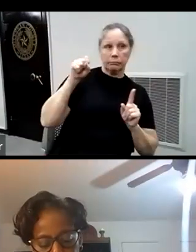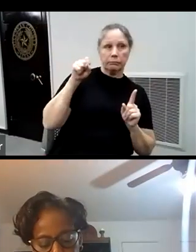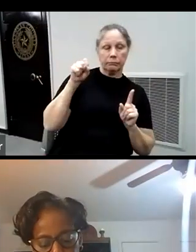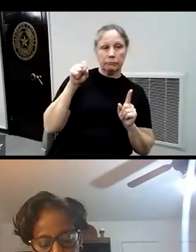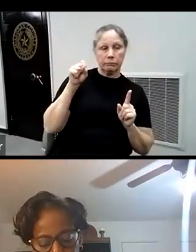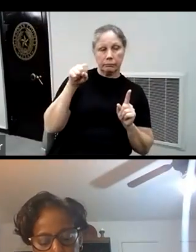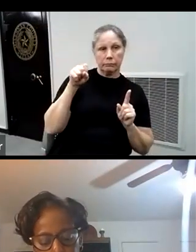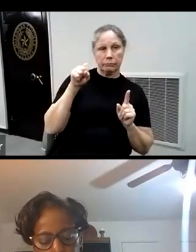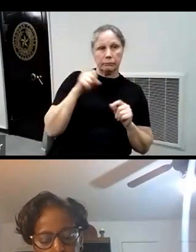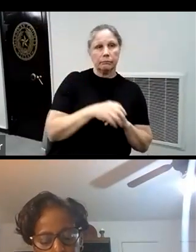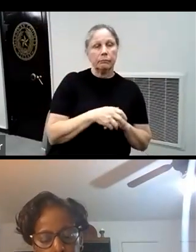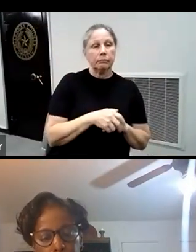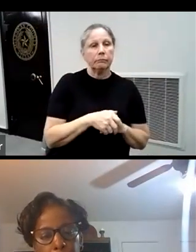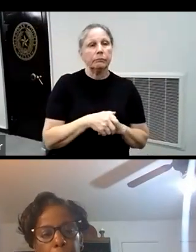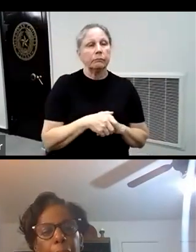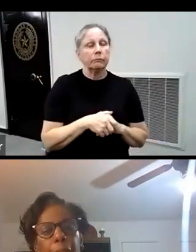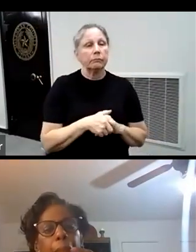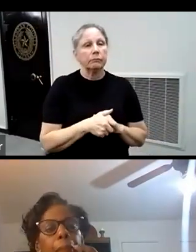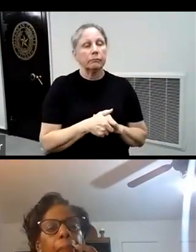Yes.